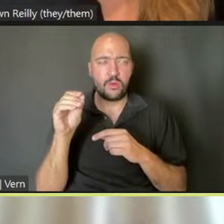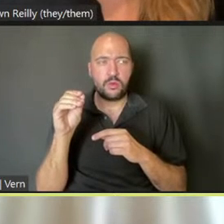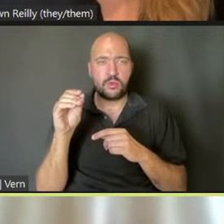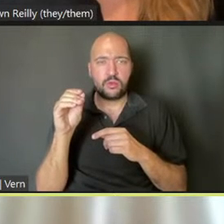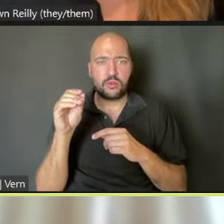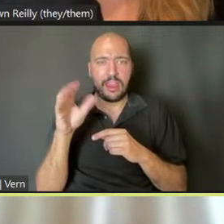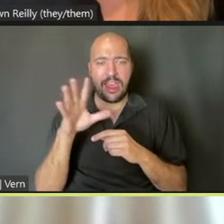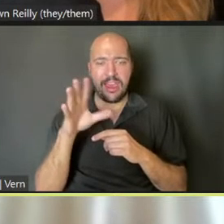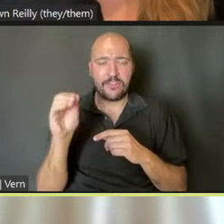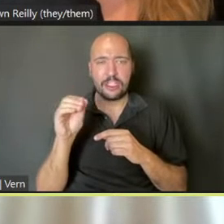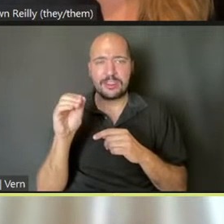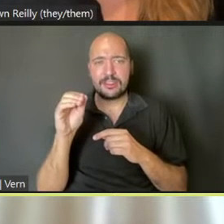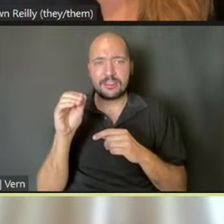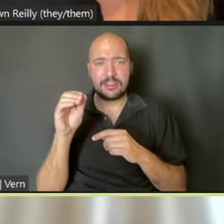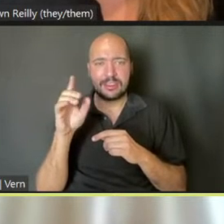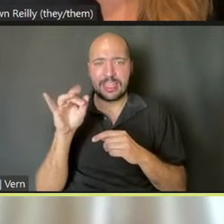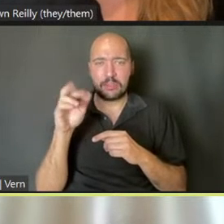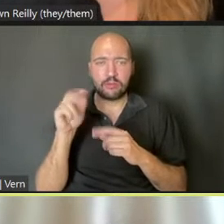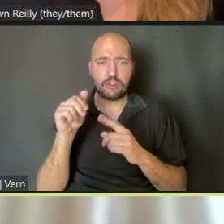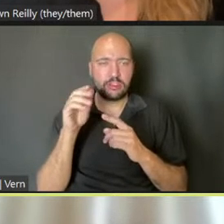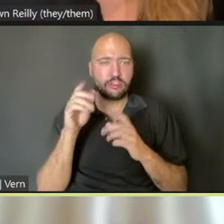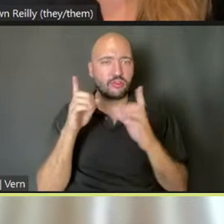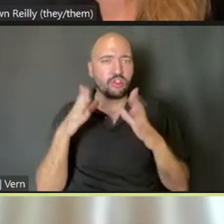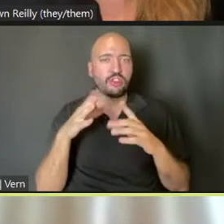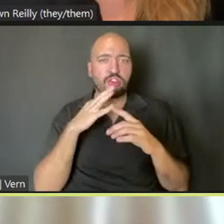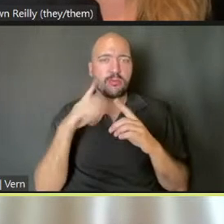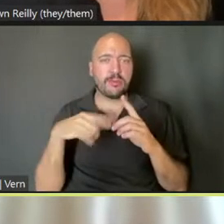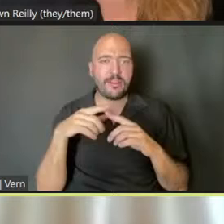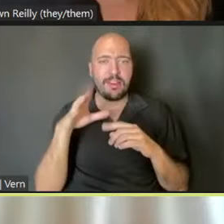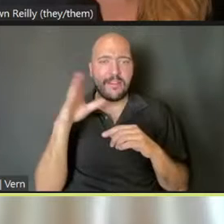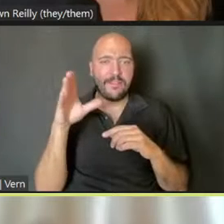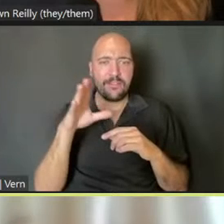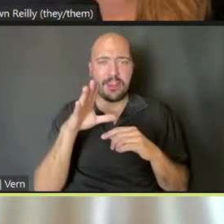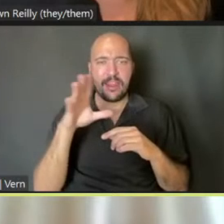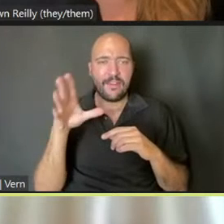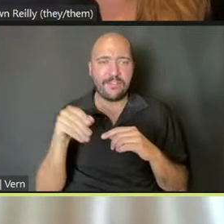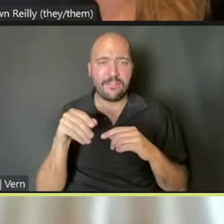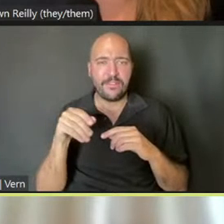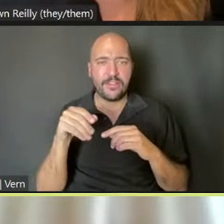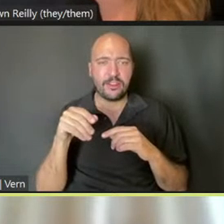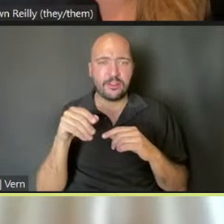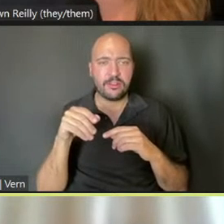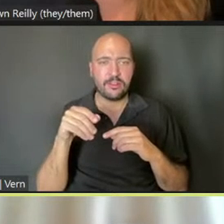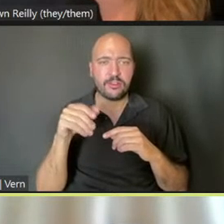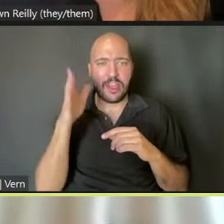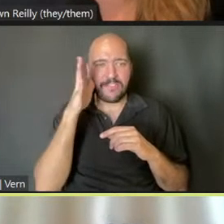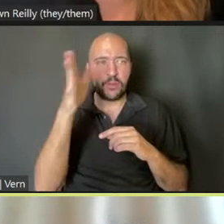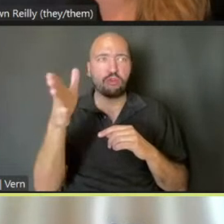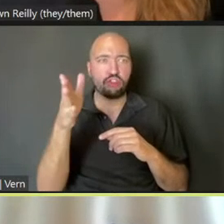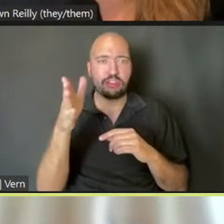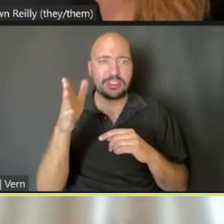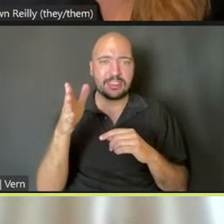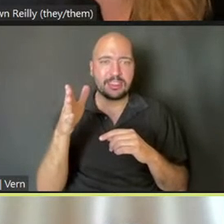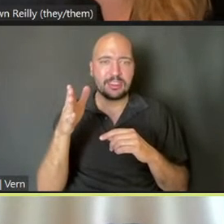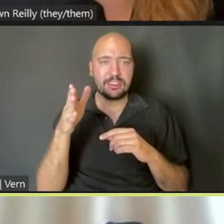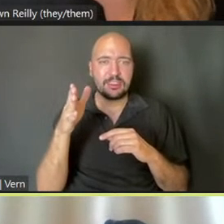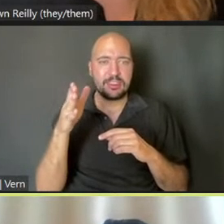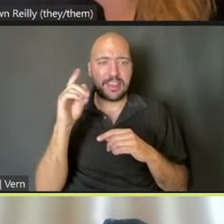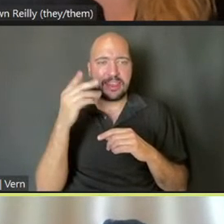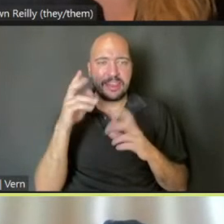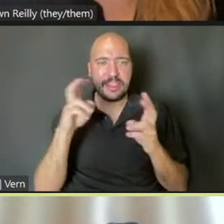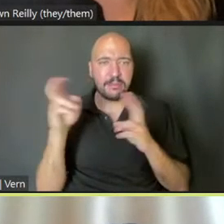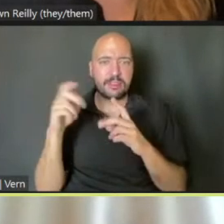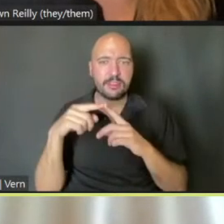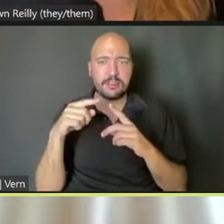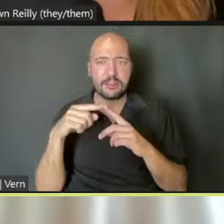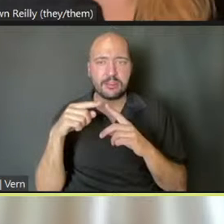and they were talking about the African or Afrofuturistic themes,